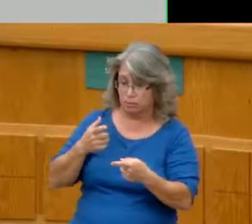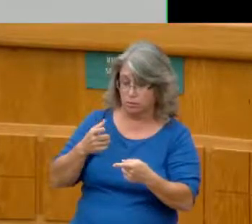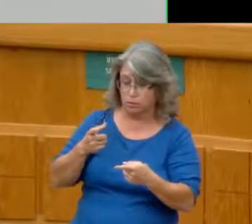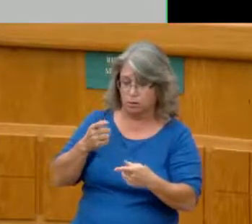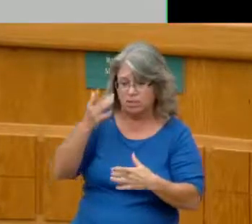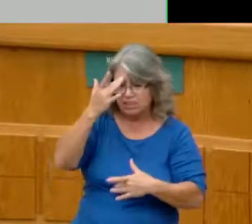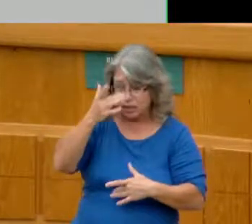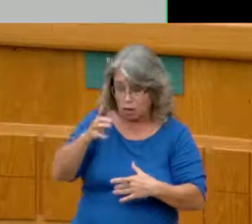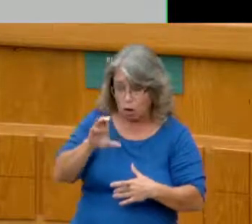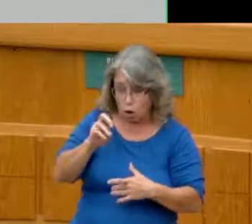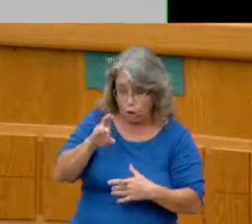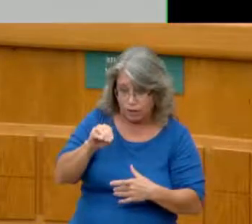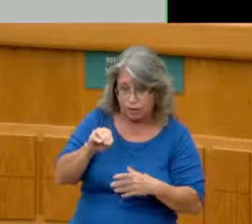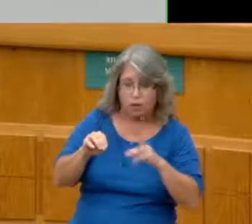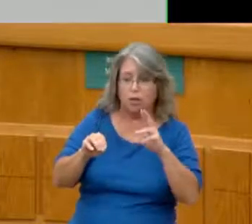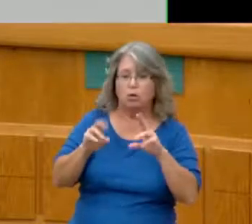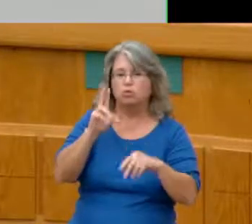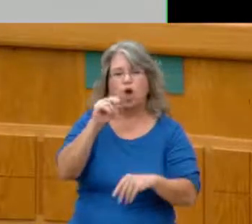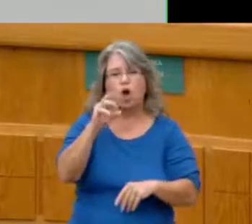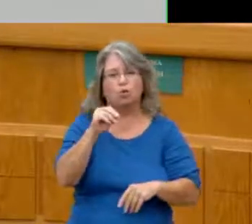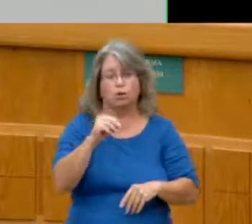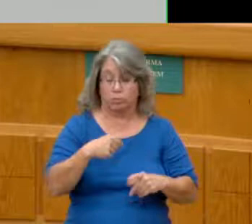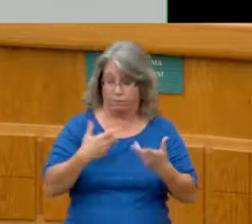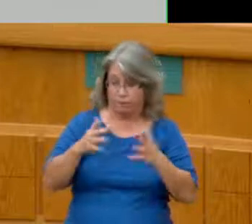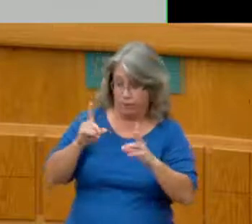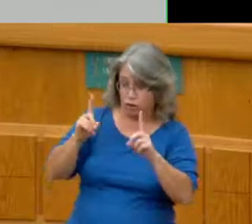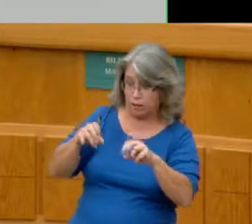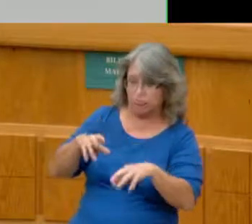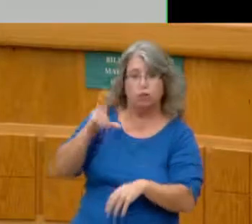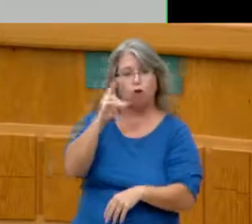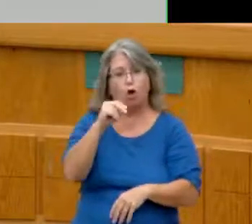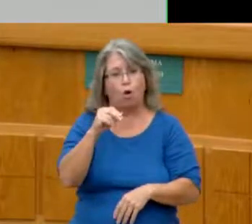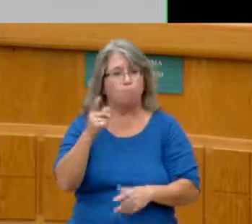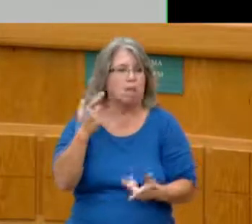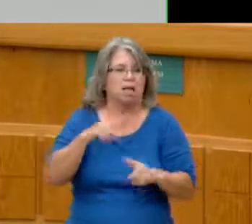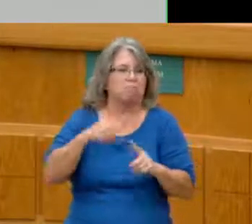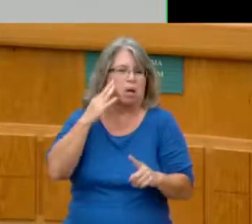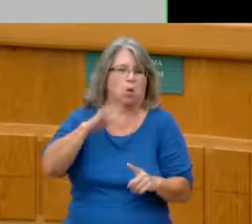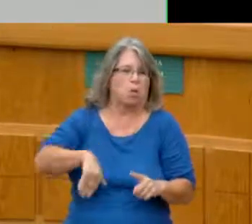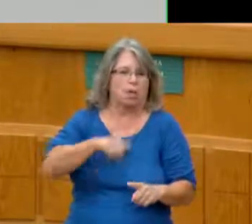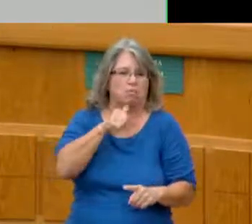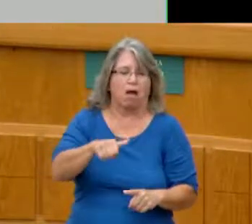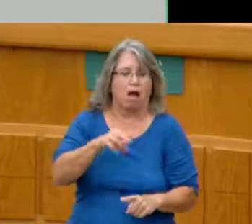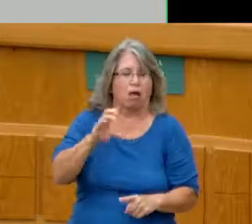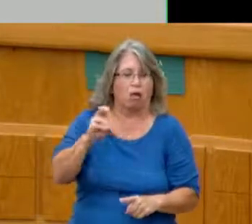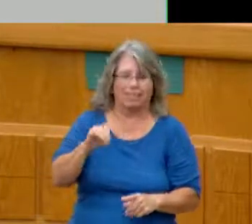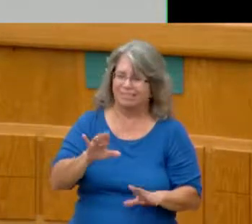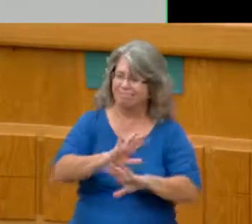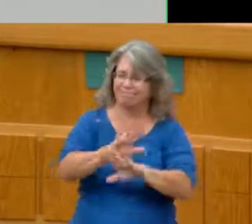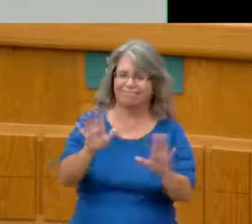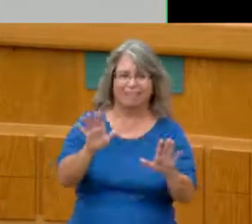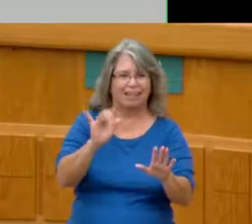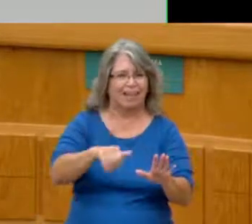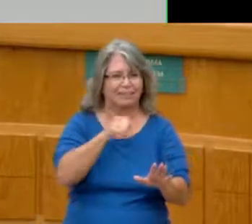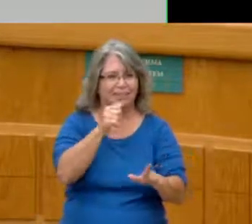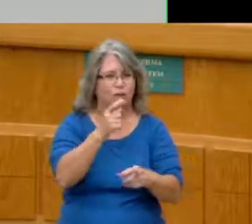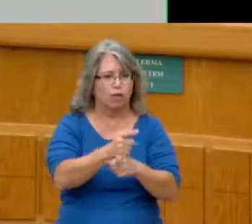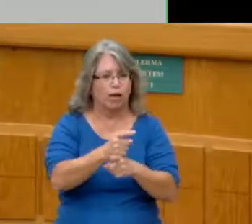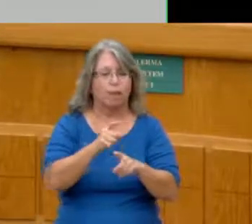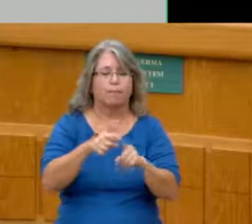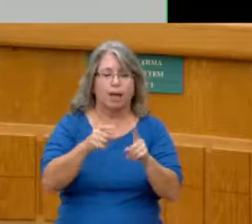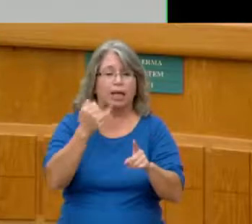they're like, oh, no, I just know it's not COVID. So, that's not the right way to do it, but at the very least, they isolated.